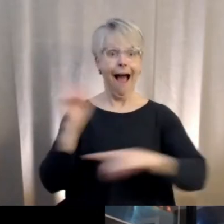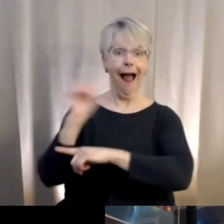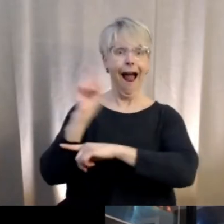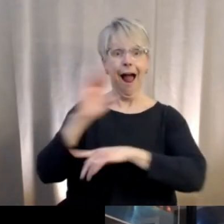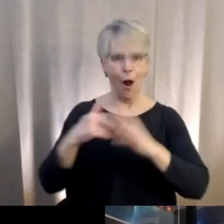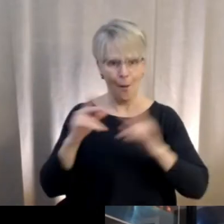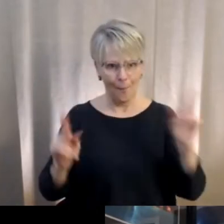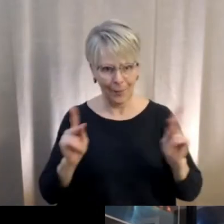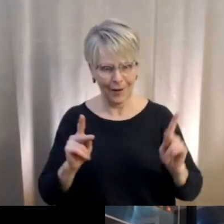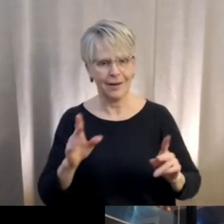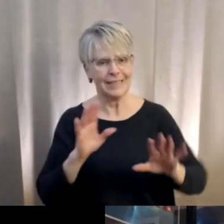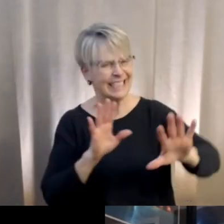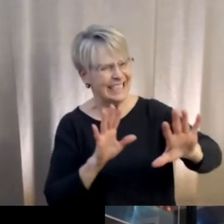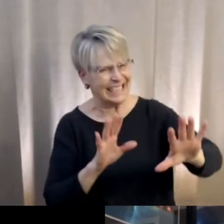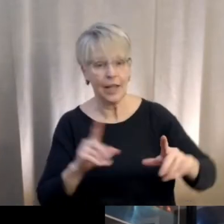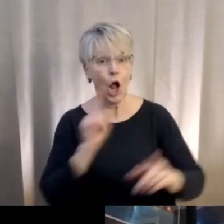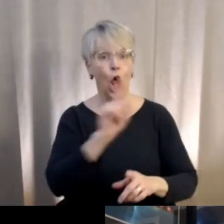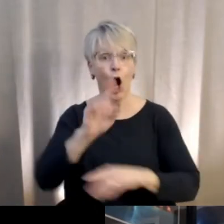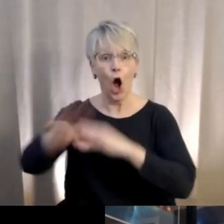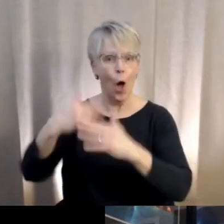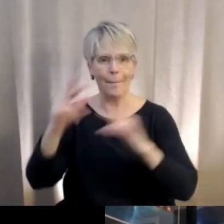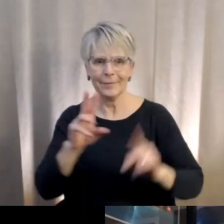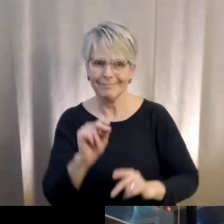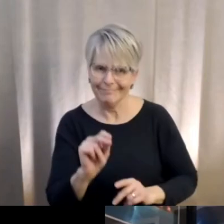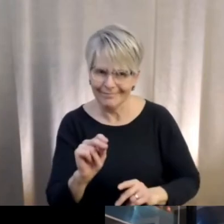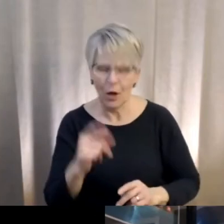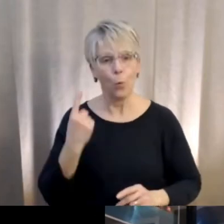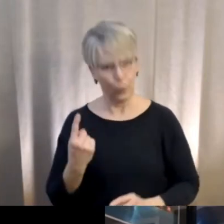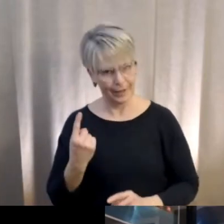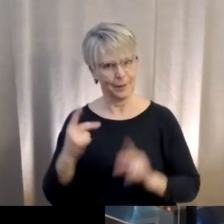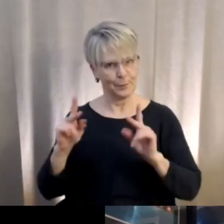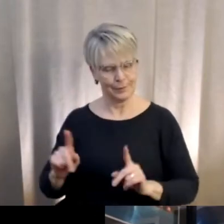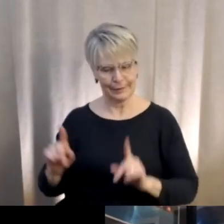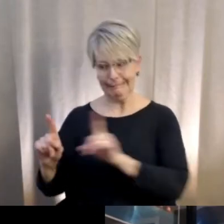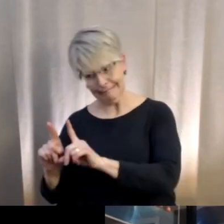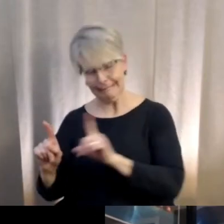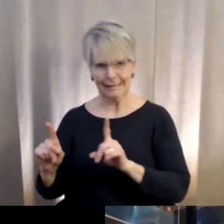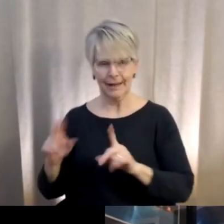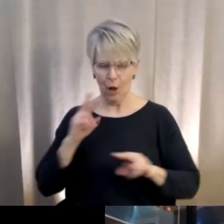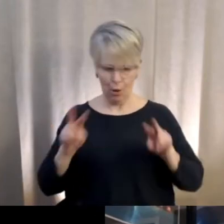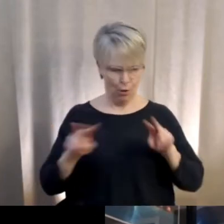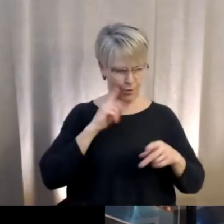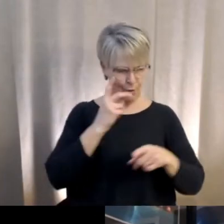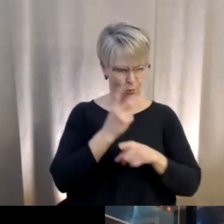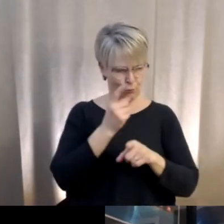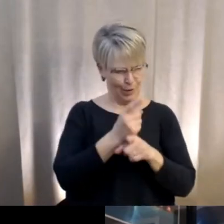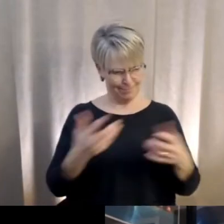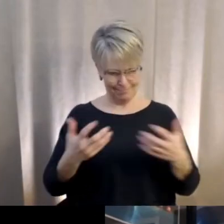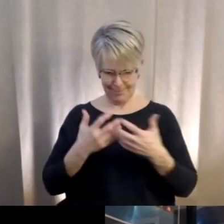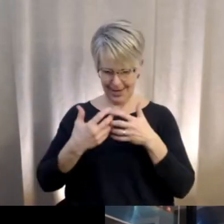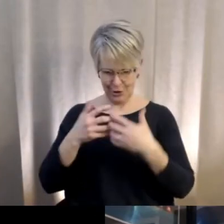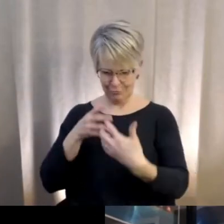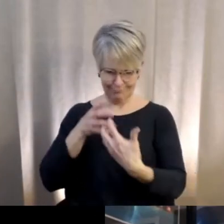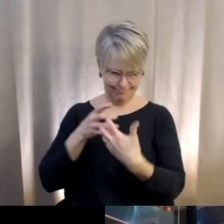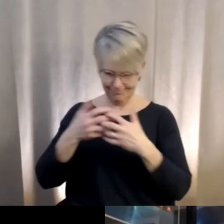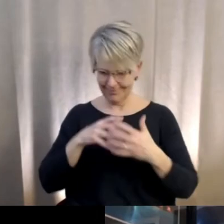the people are awesome, but focus on this one. Because then you can save yourself a lot of work. So those are the